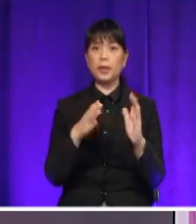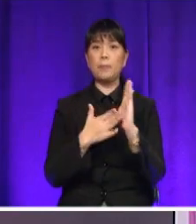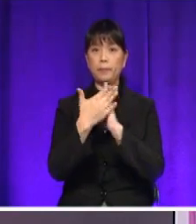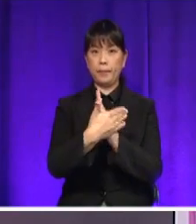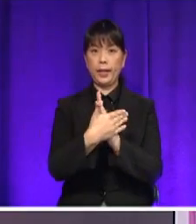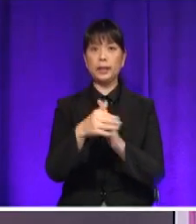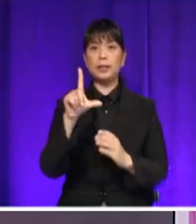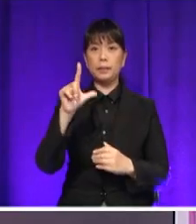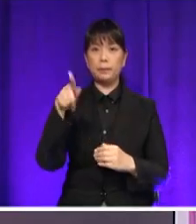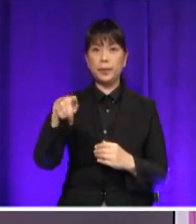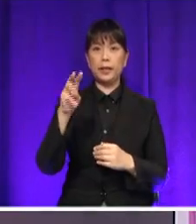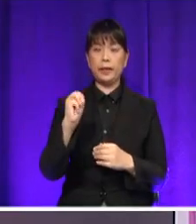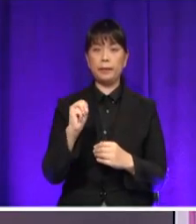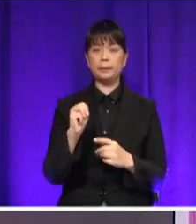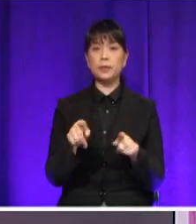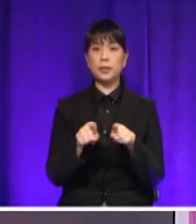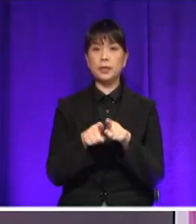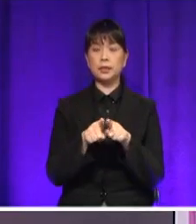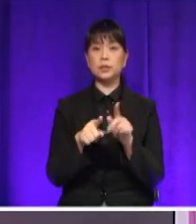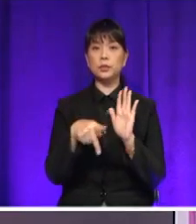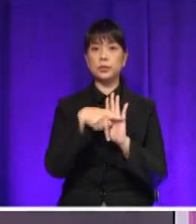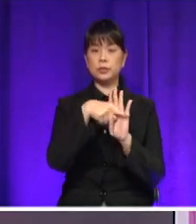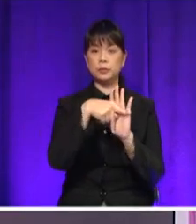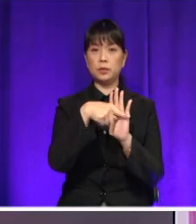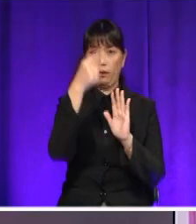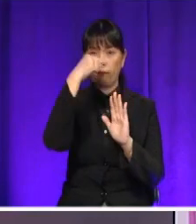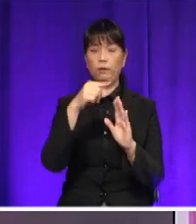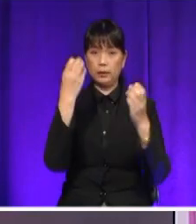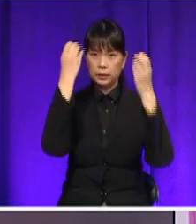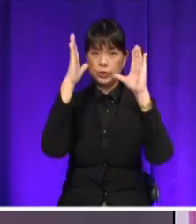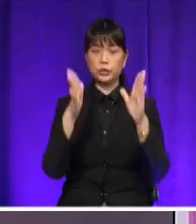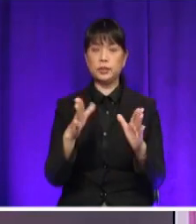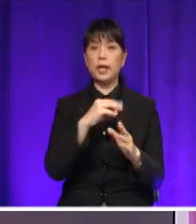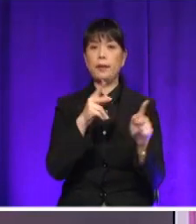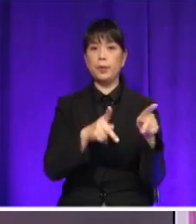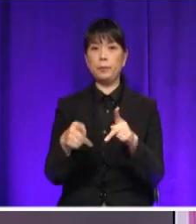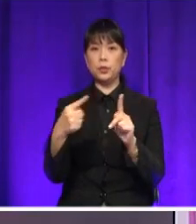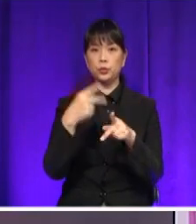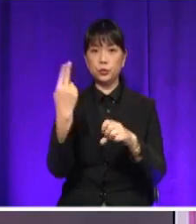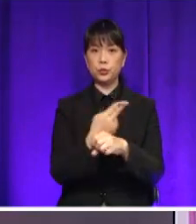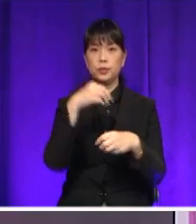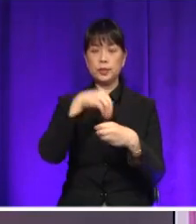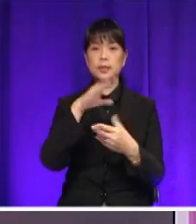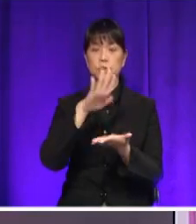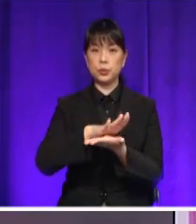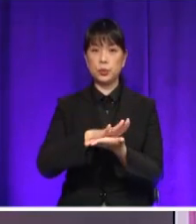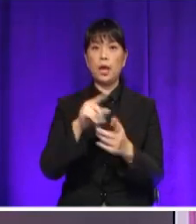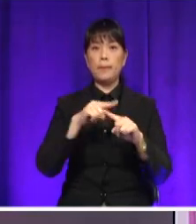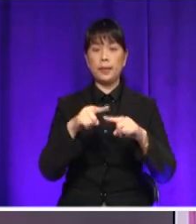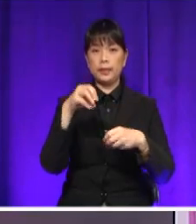Lembaga Peperiksaan as a demonstration for teachers and pupils to use at school. But in a